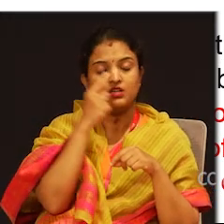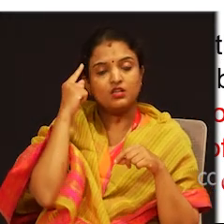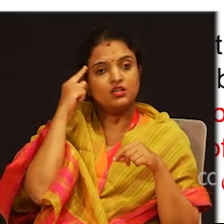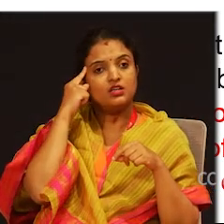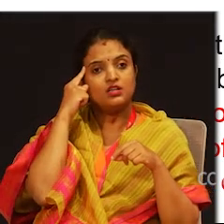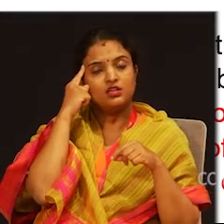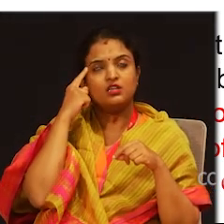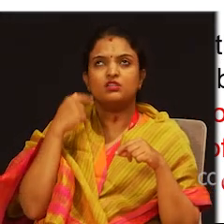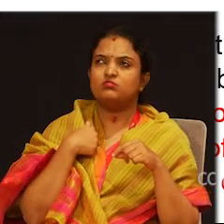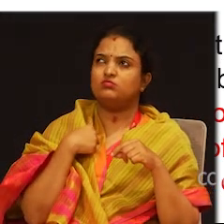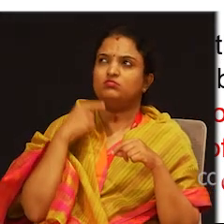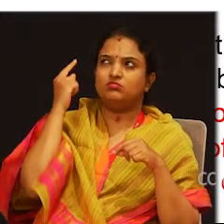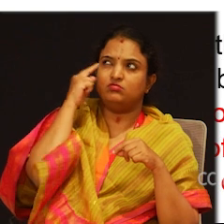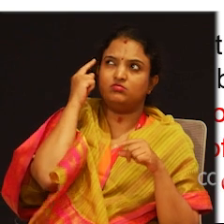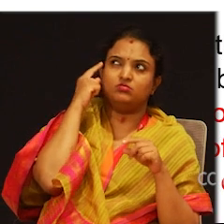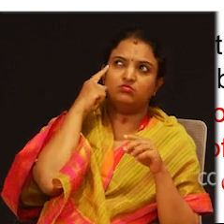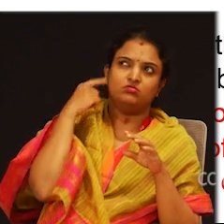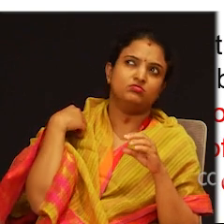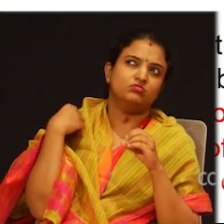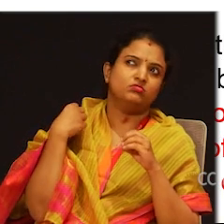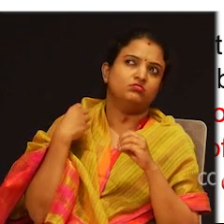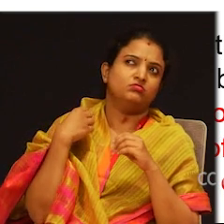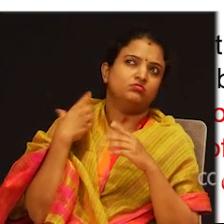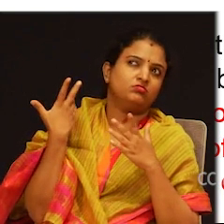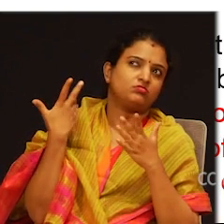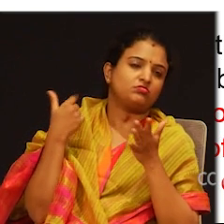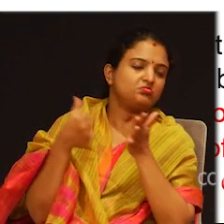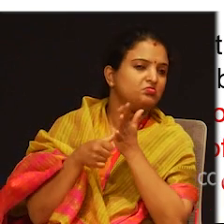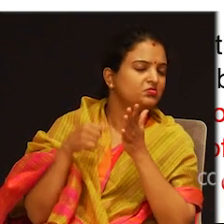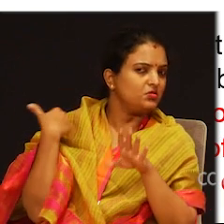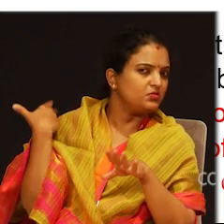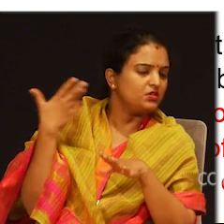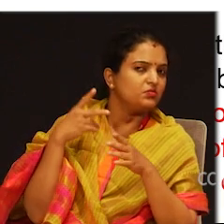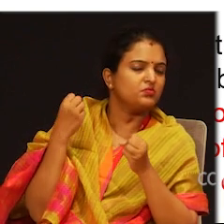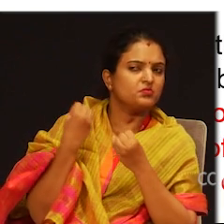I kept thinking about it for many, many months.